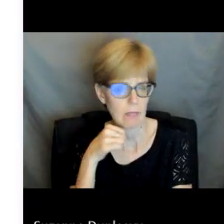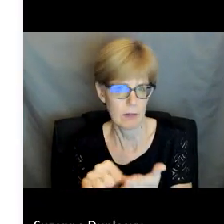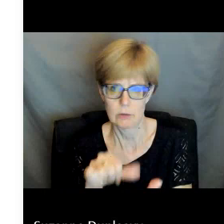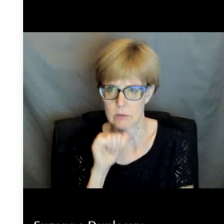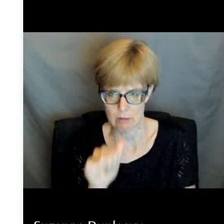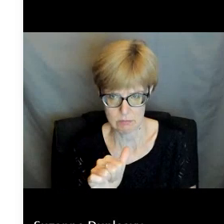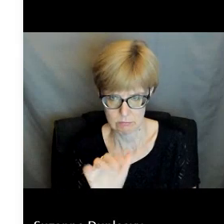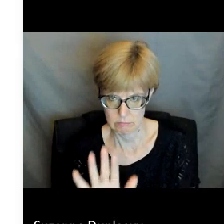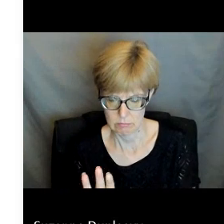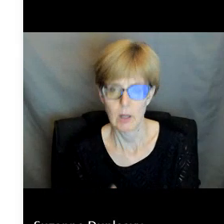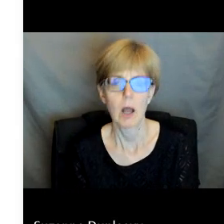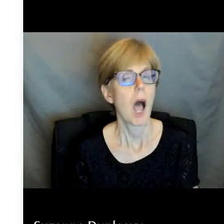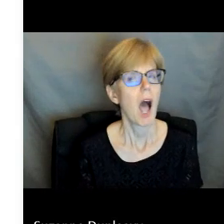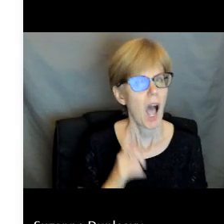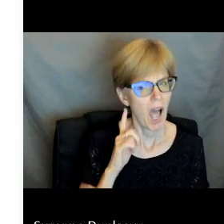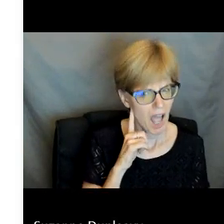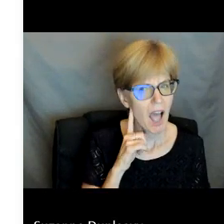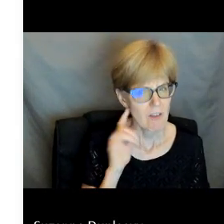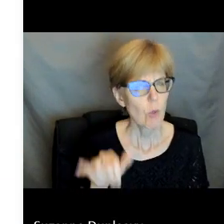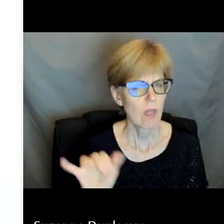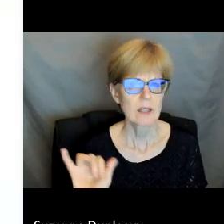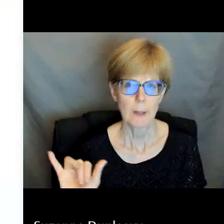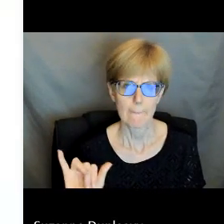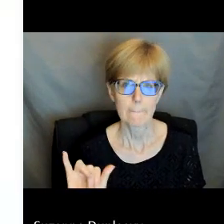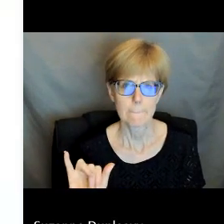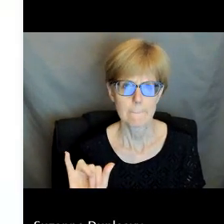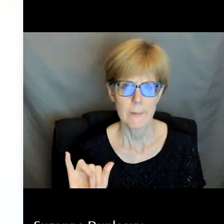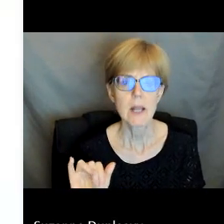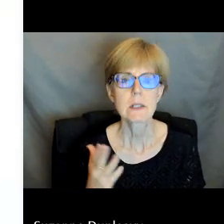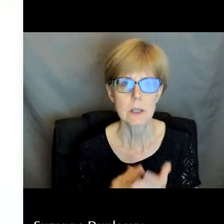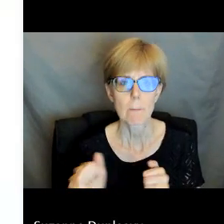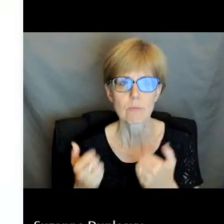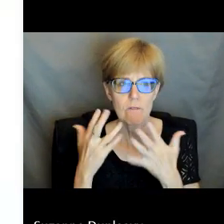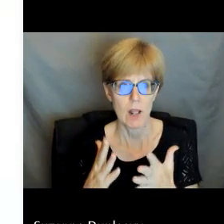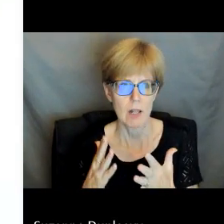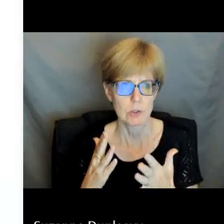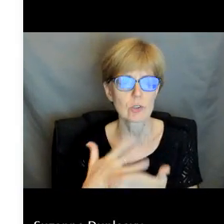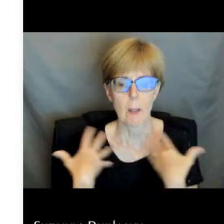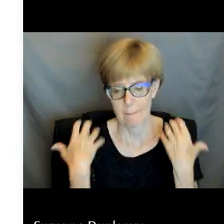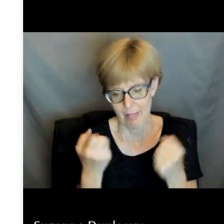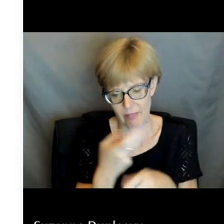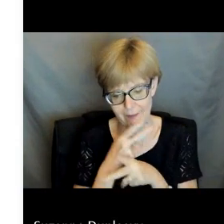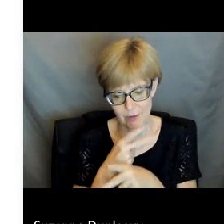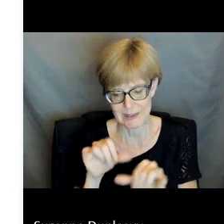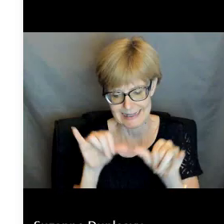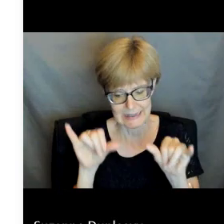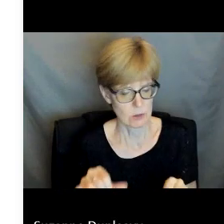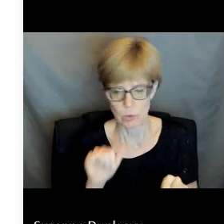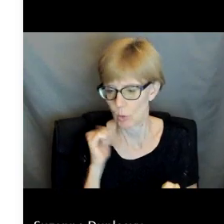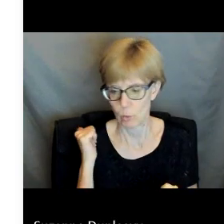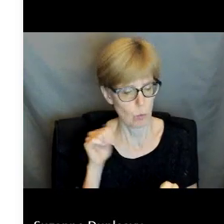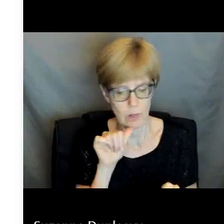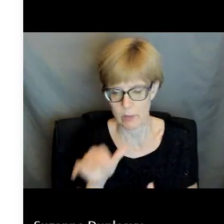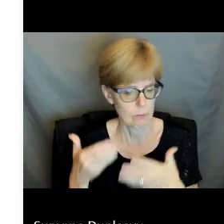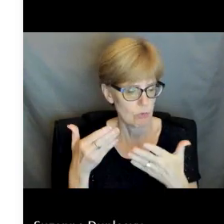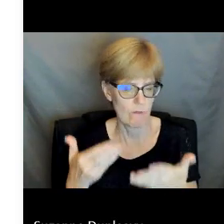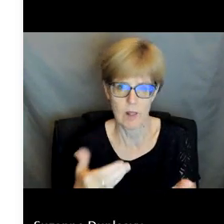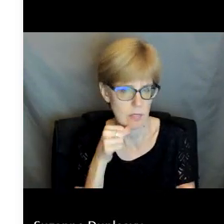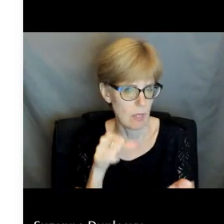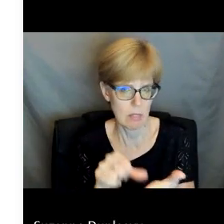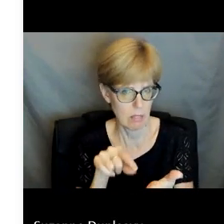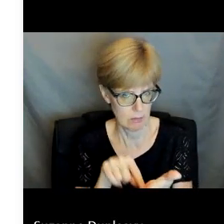I've also heard as well. There's certain providers and certain healthcare systems that that generally don't provide that. So